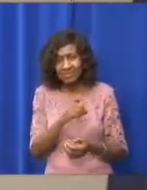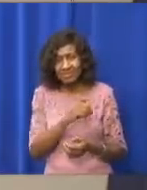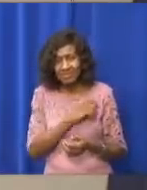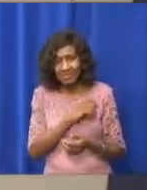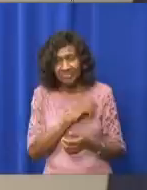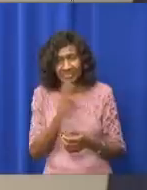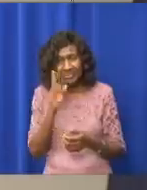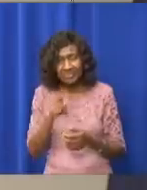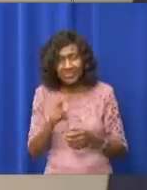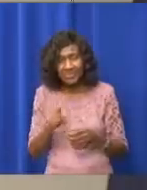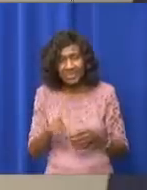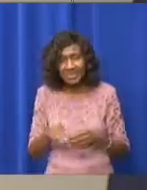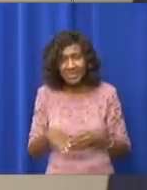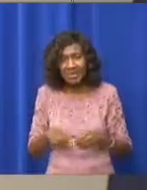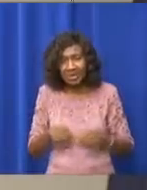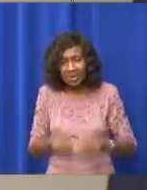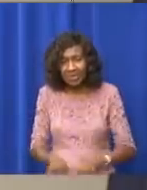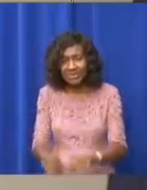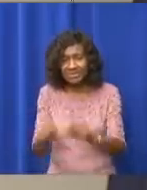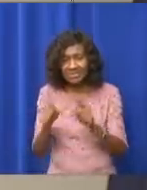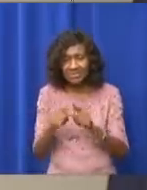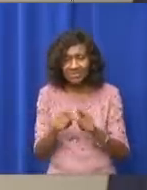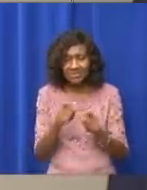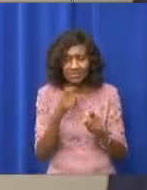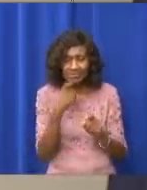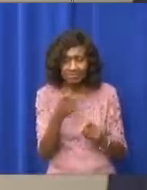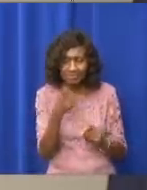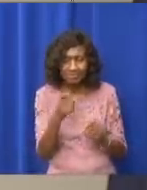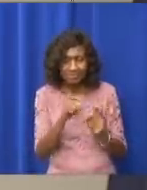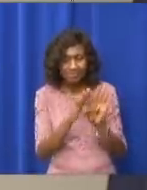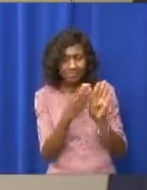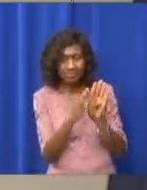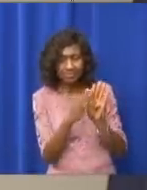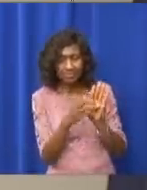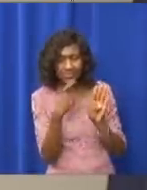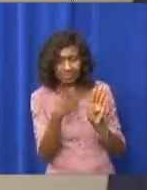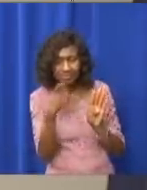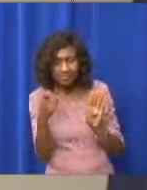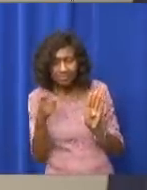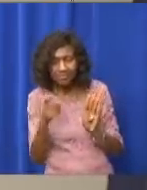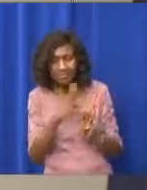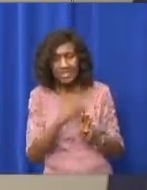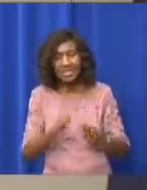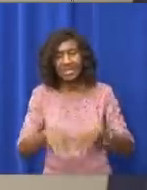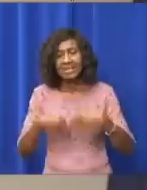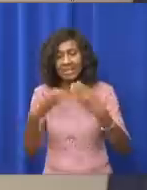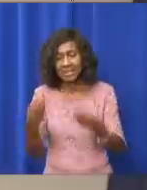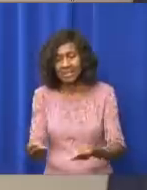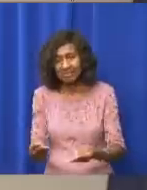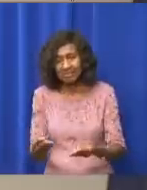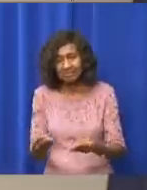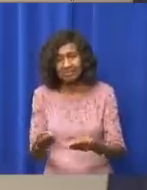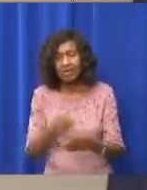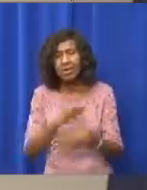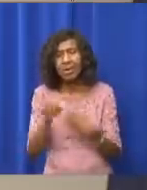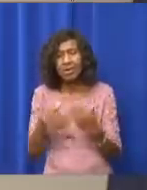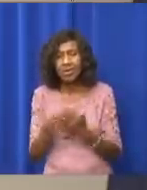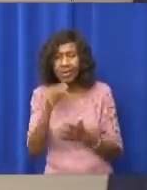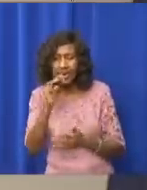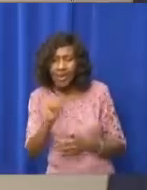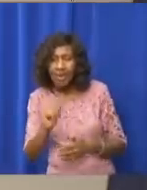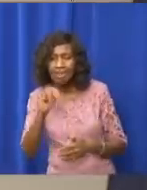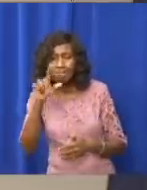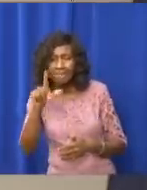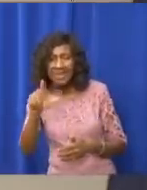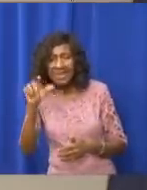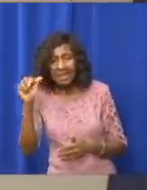over the long weekend to take advantage of the fact that more people will be at home. Additionally, all MLAs were supplied with additional